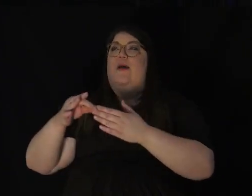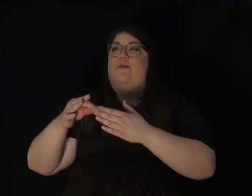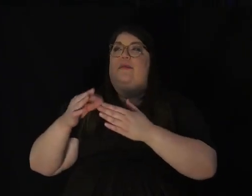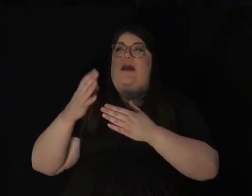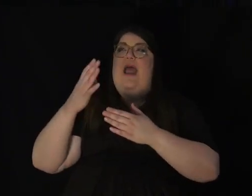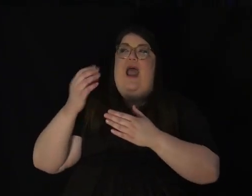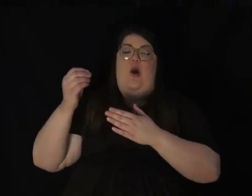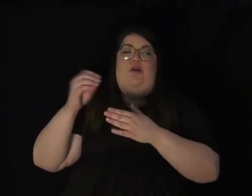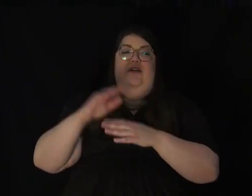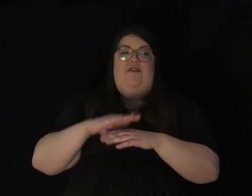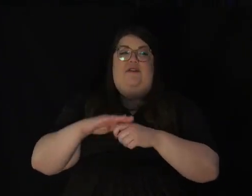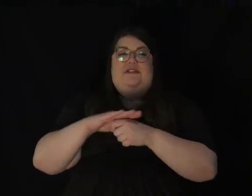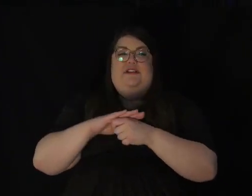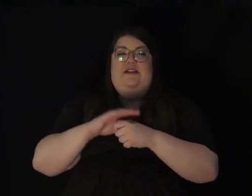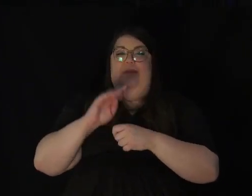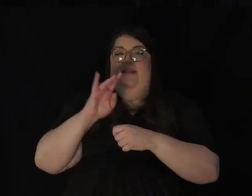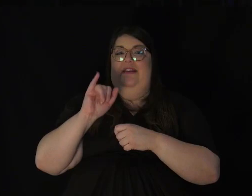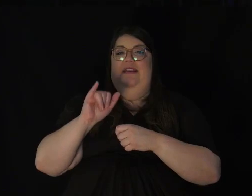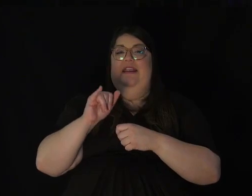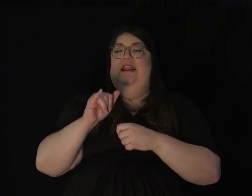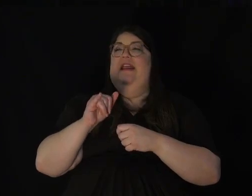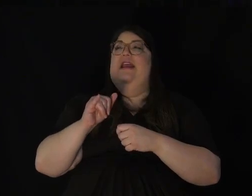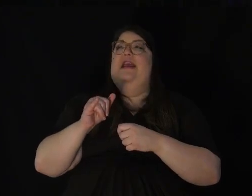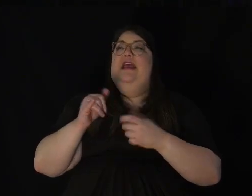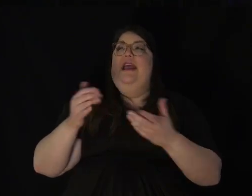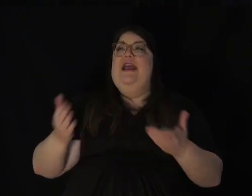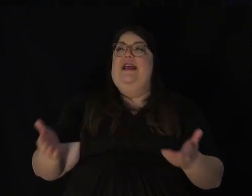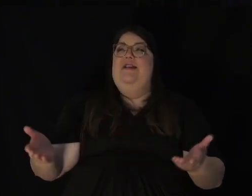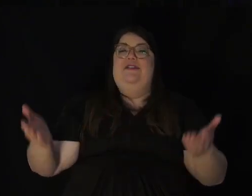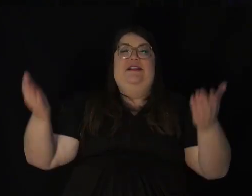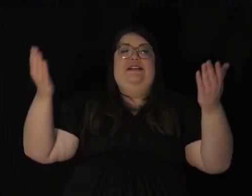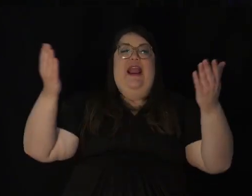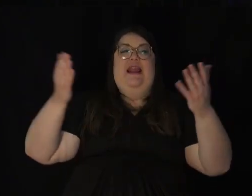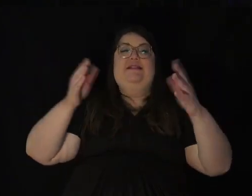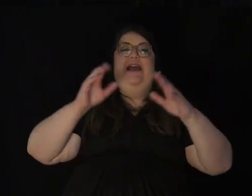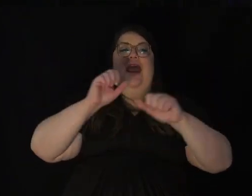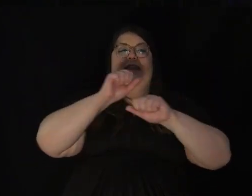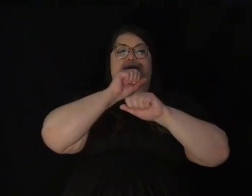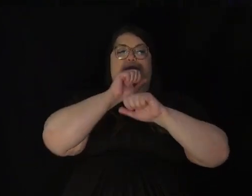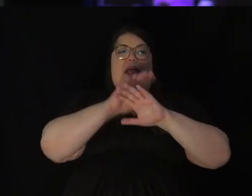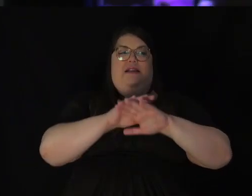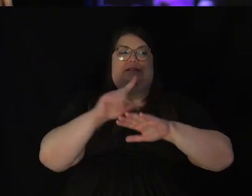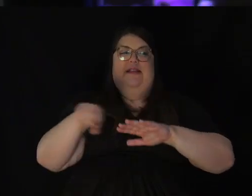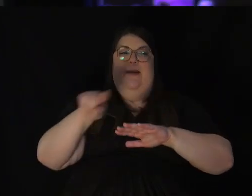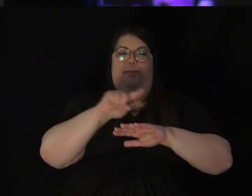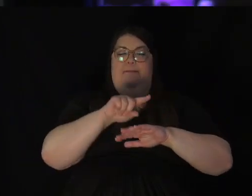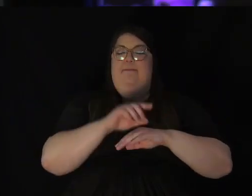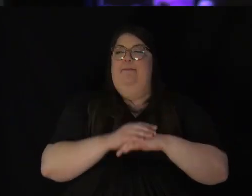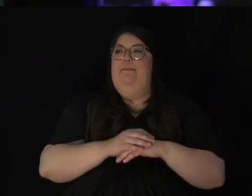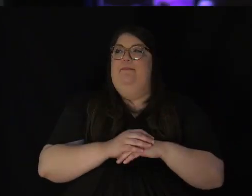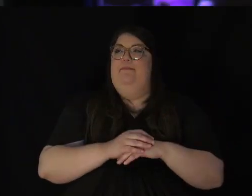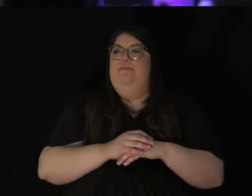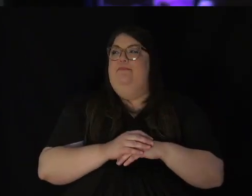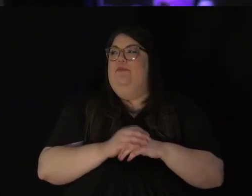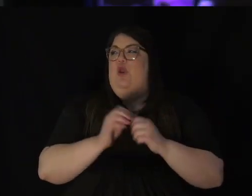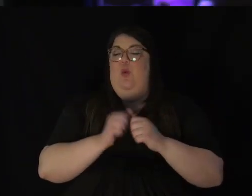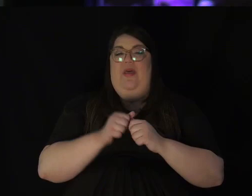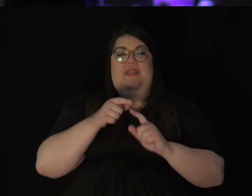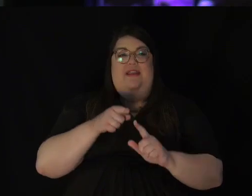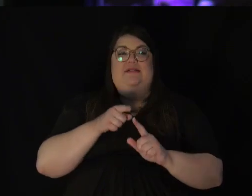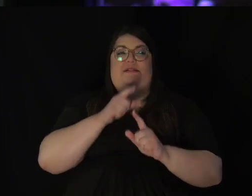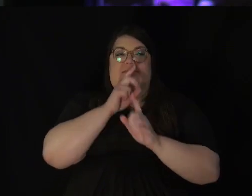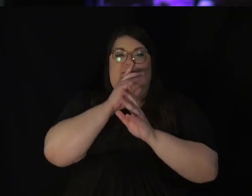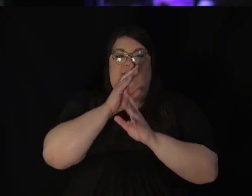he lifted up his hands and he blessed them with this